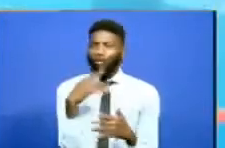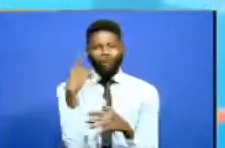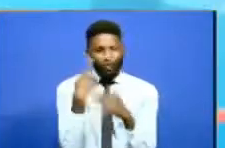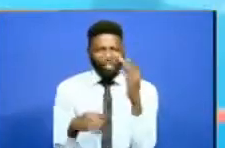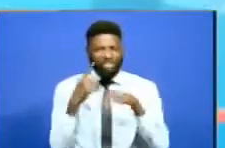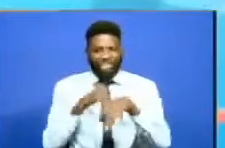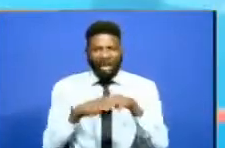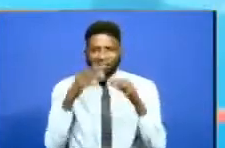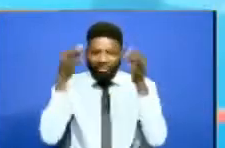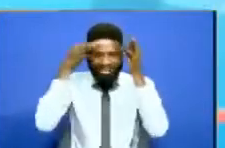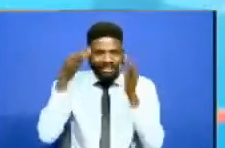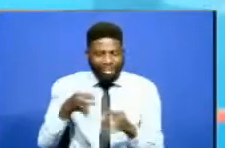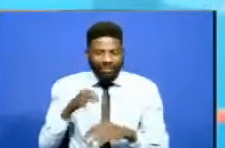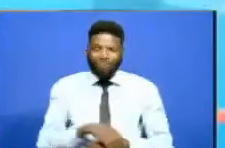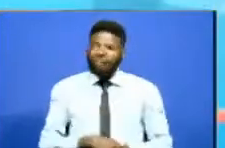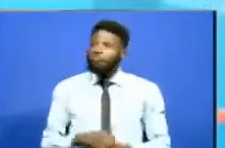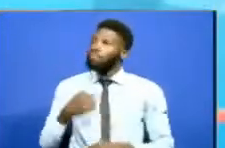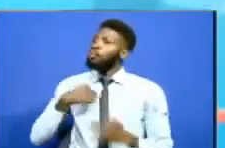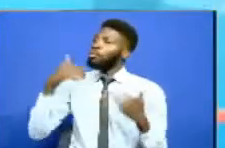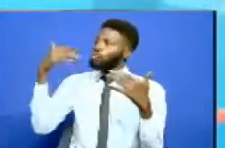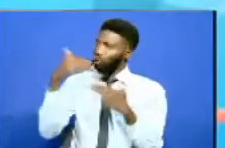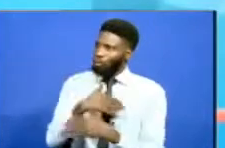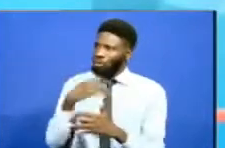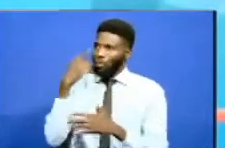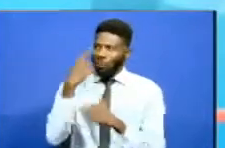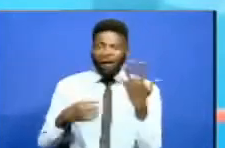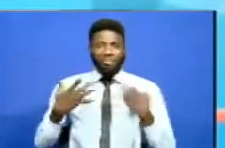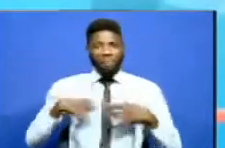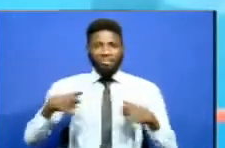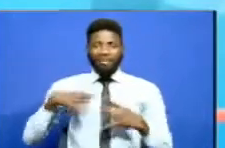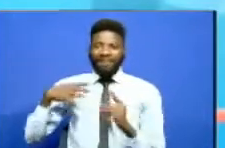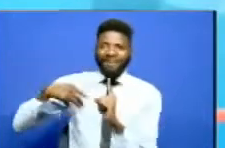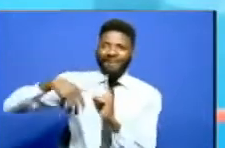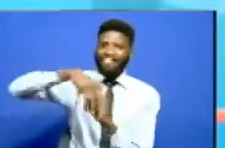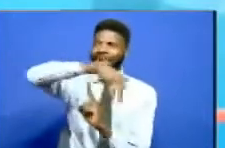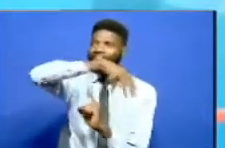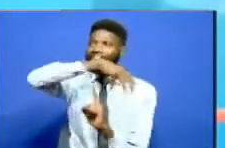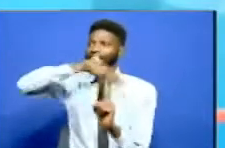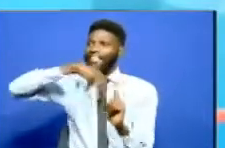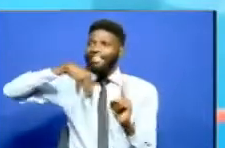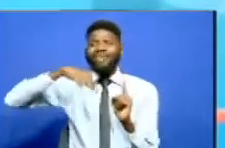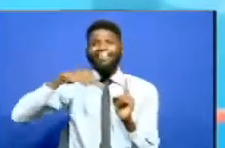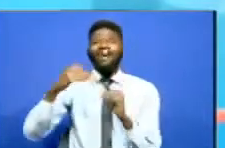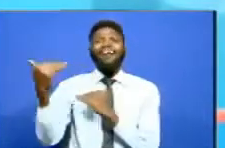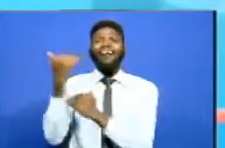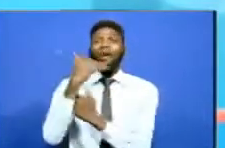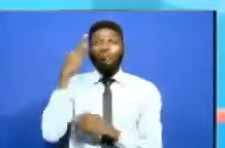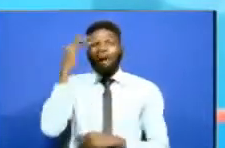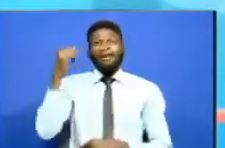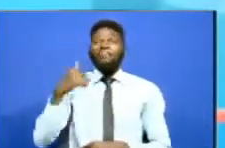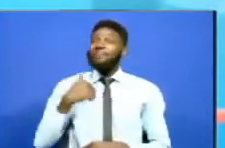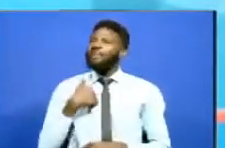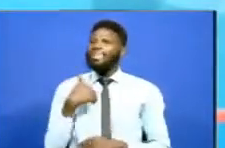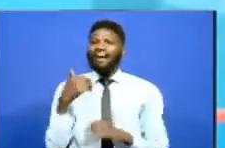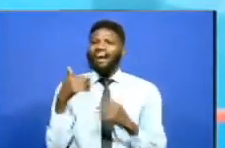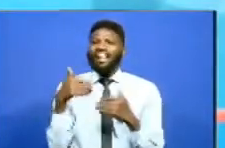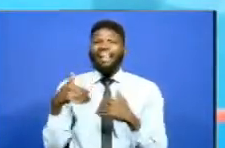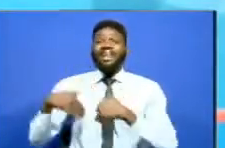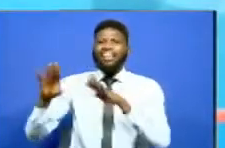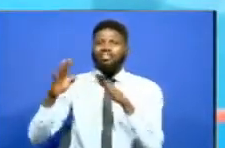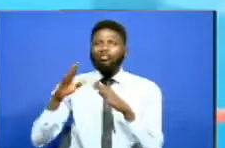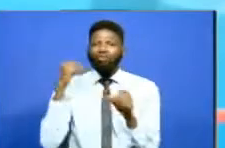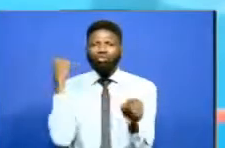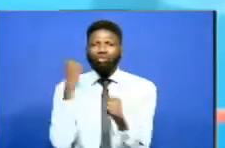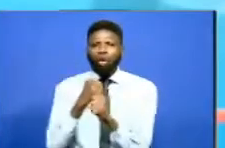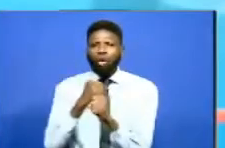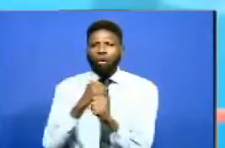me? Everybody around me was wondering why I'm leaving a very secure, lucrative job